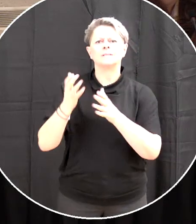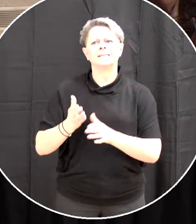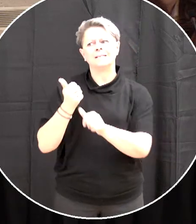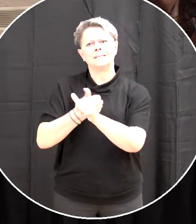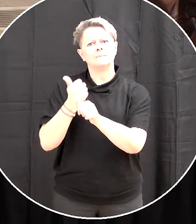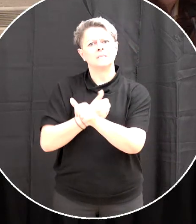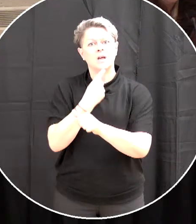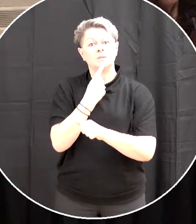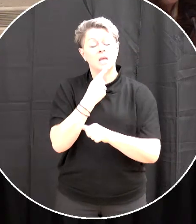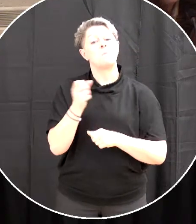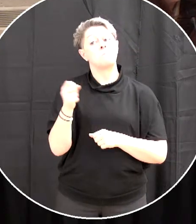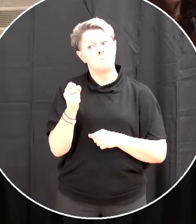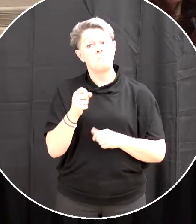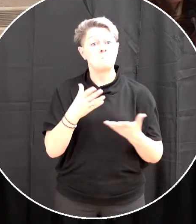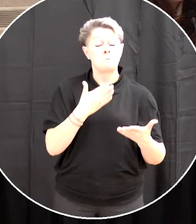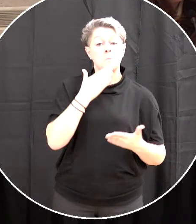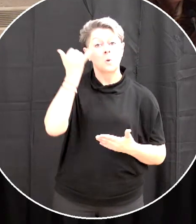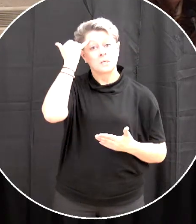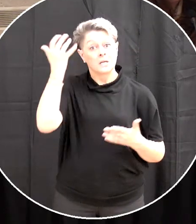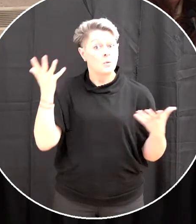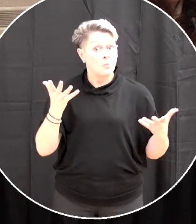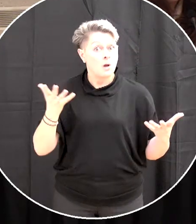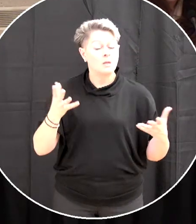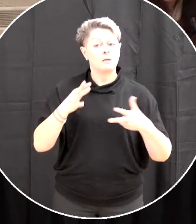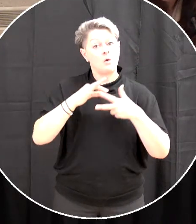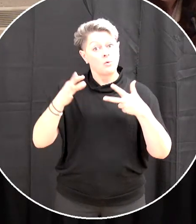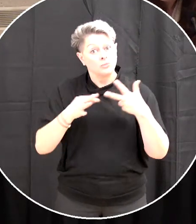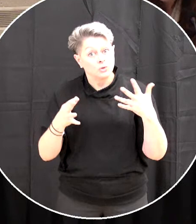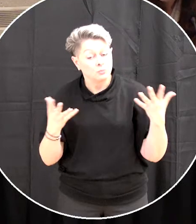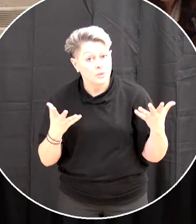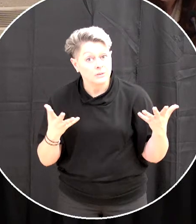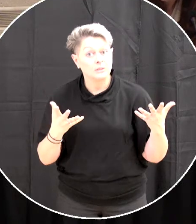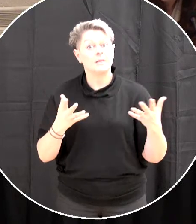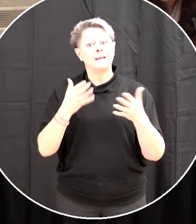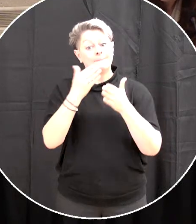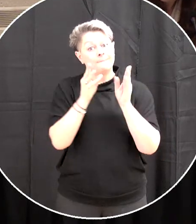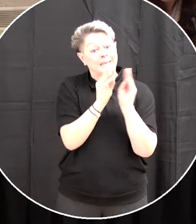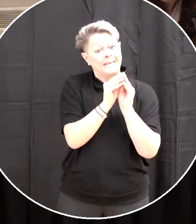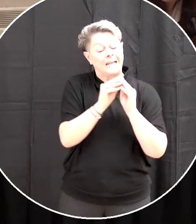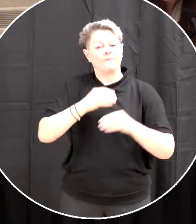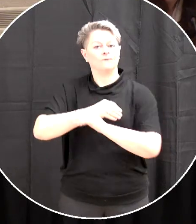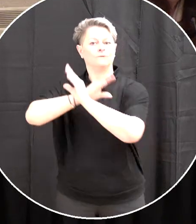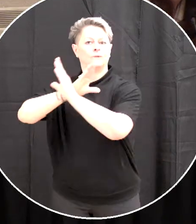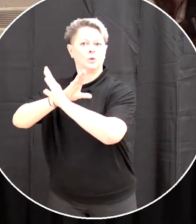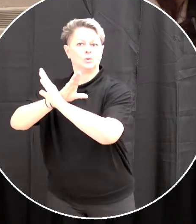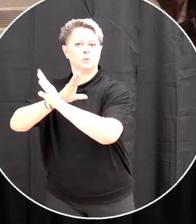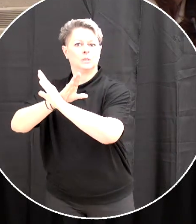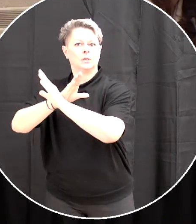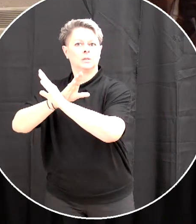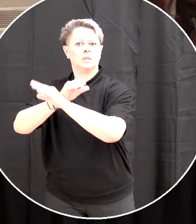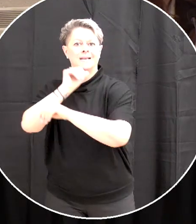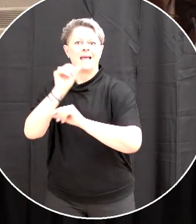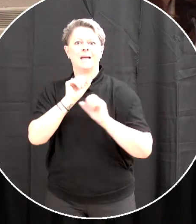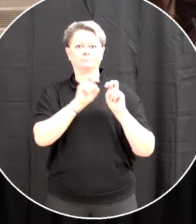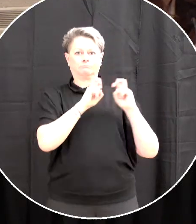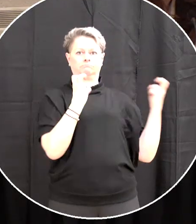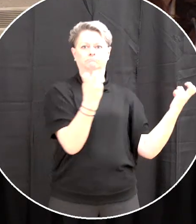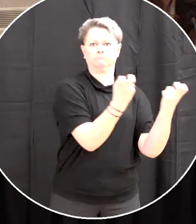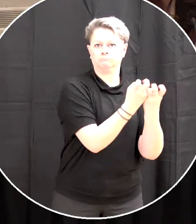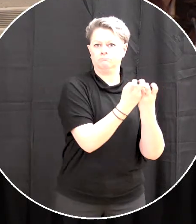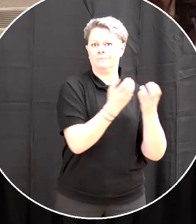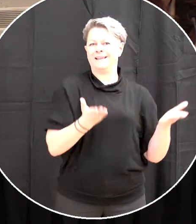in favor of the option to have some of our meetings virtually as opposed to all of them in person in St.